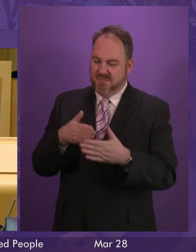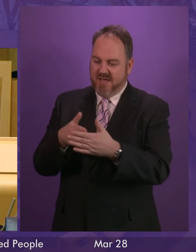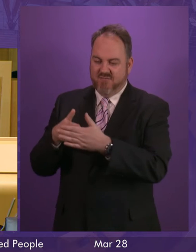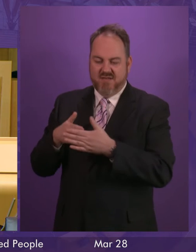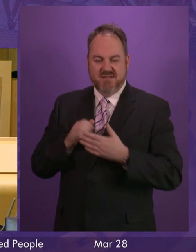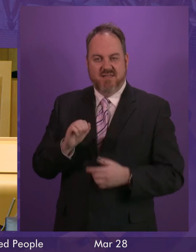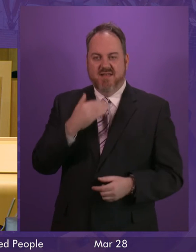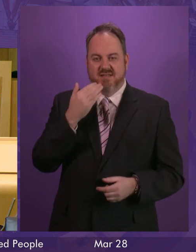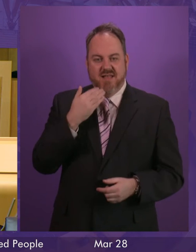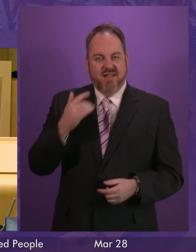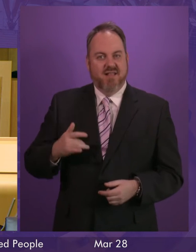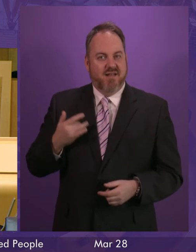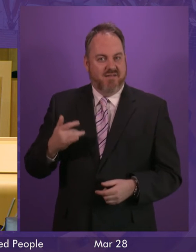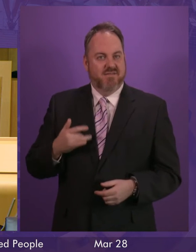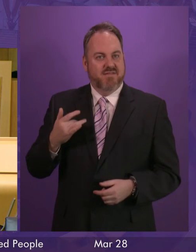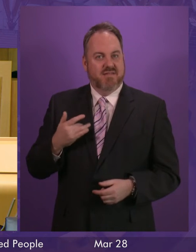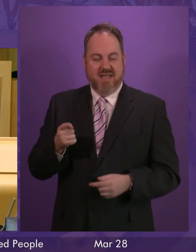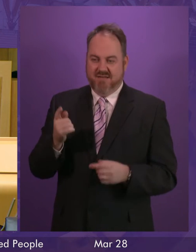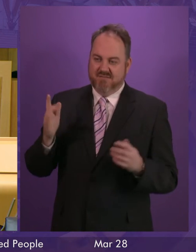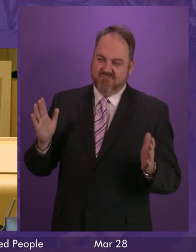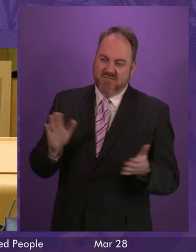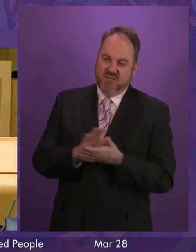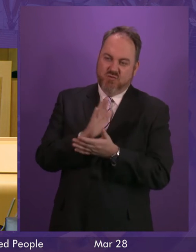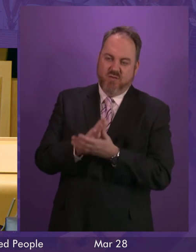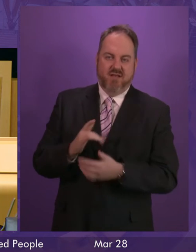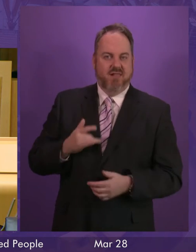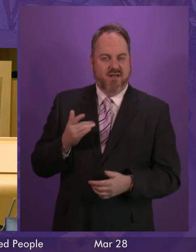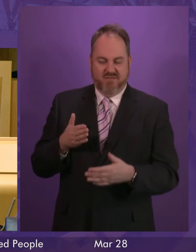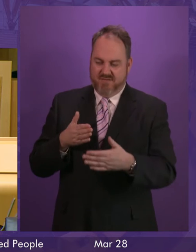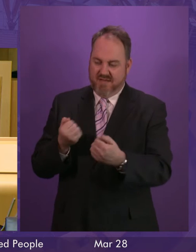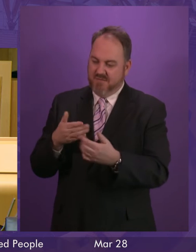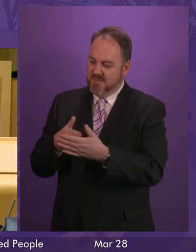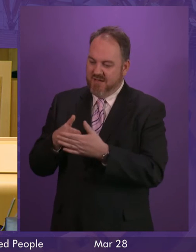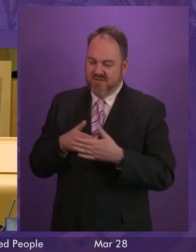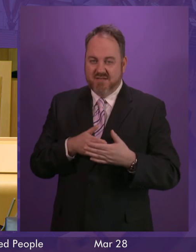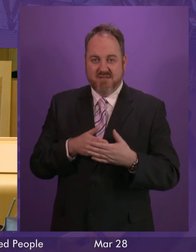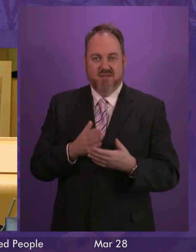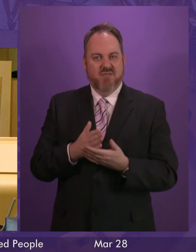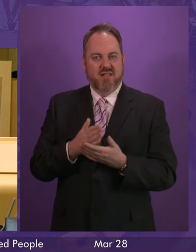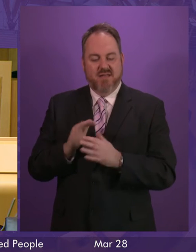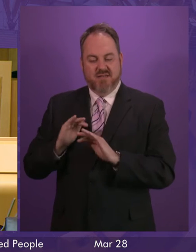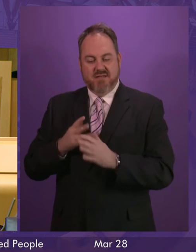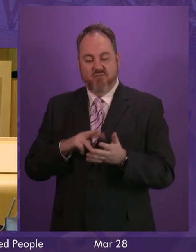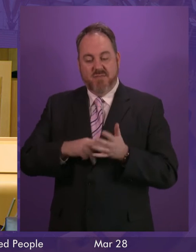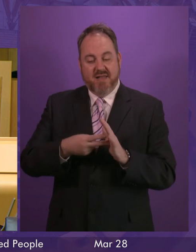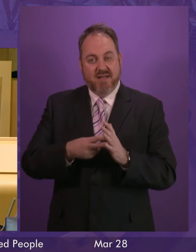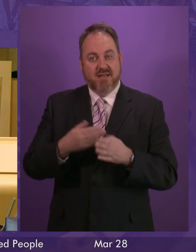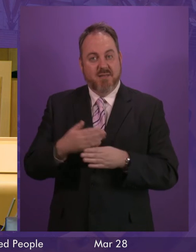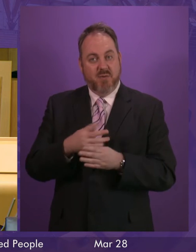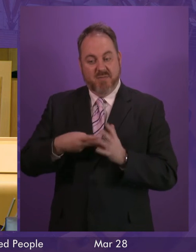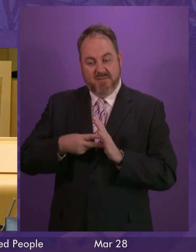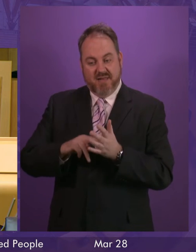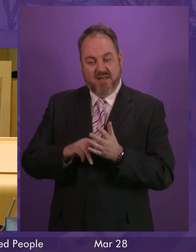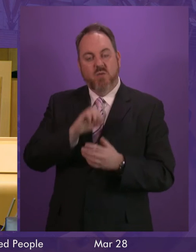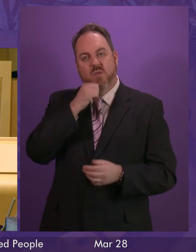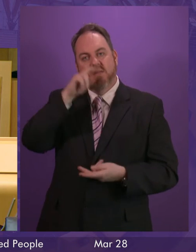daily living, working and playing compared with those of us who take so much for granted. The Delivery Plan and Employment Plan start to address